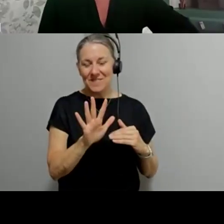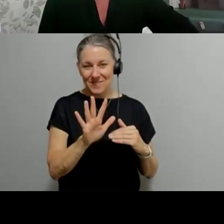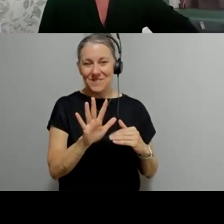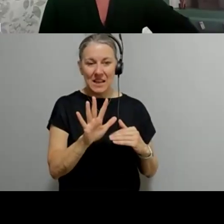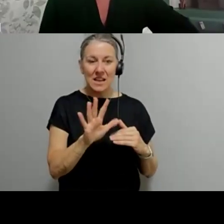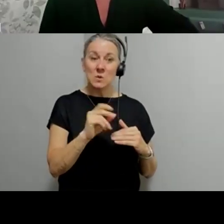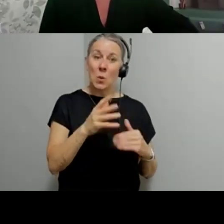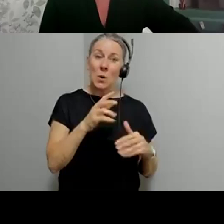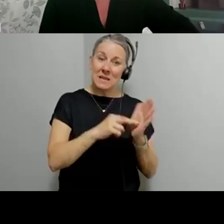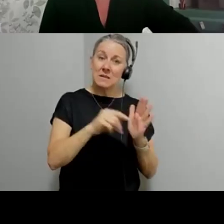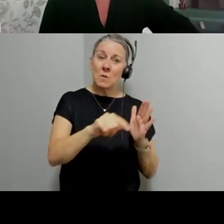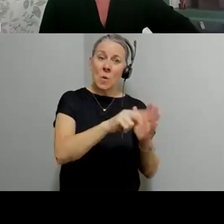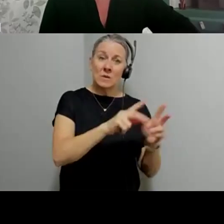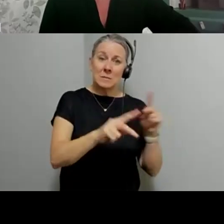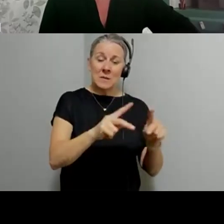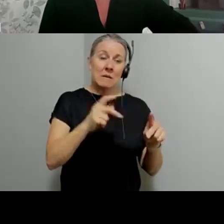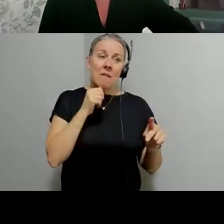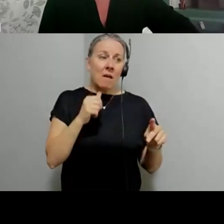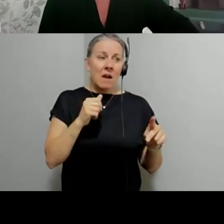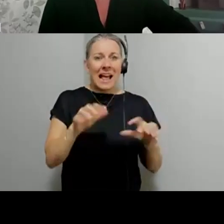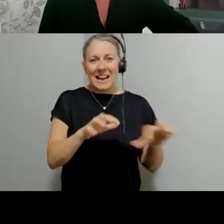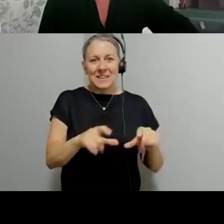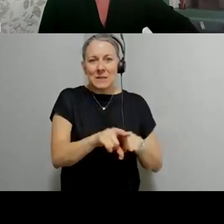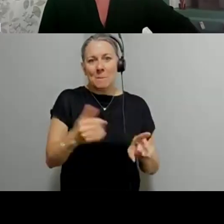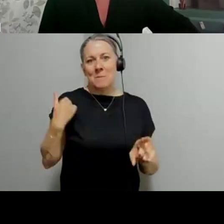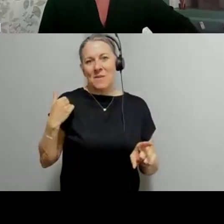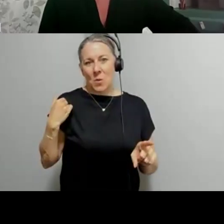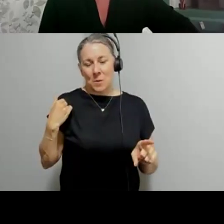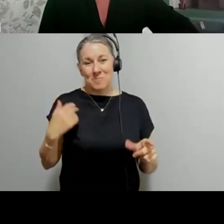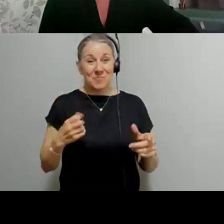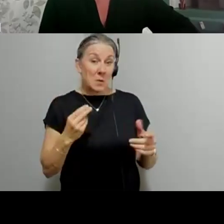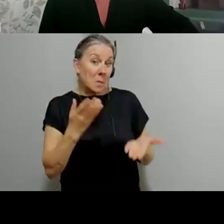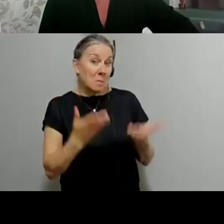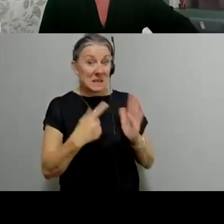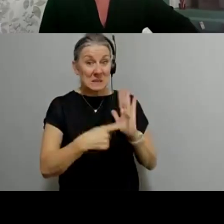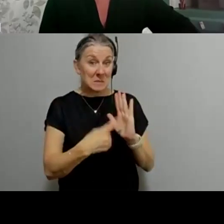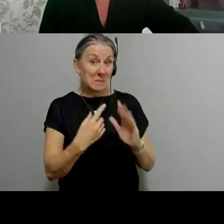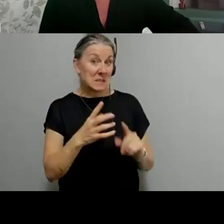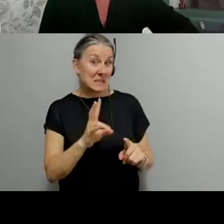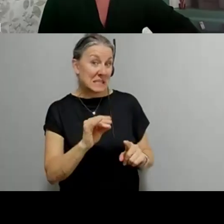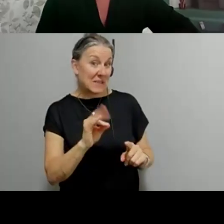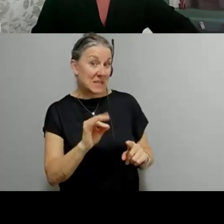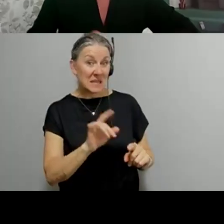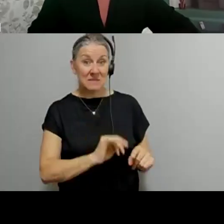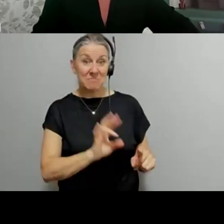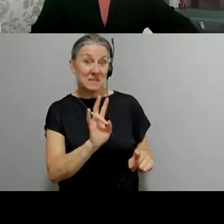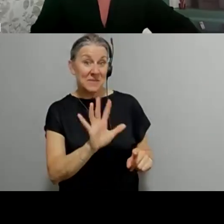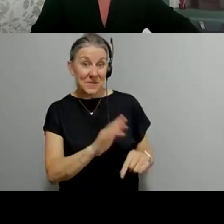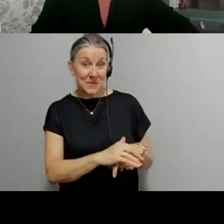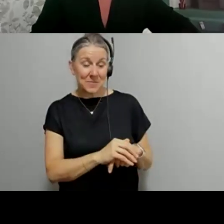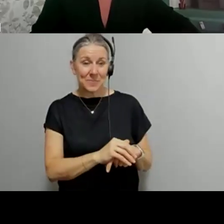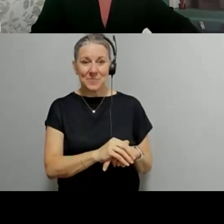as they once were, it's not unusual for it to be more like 70 or even 75. And so if you don't have